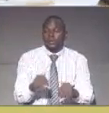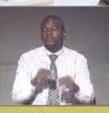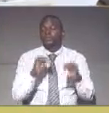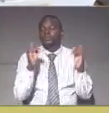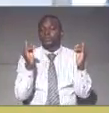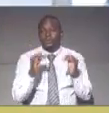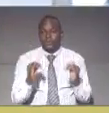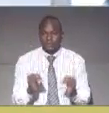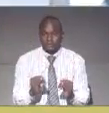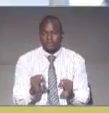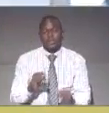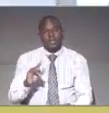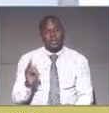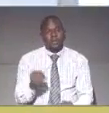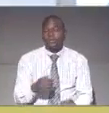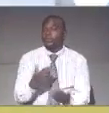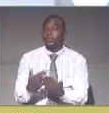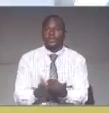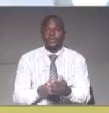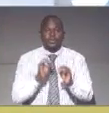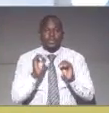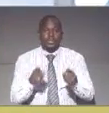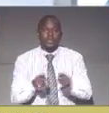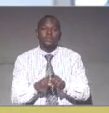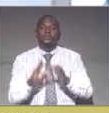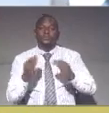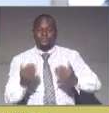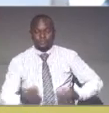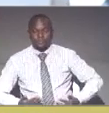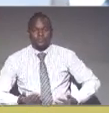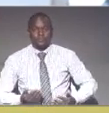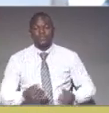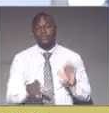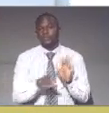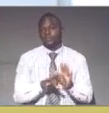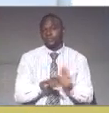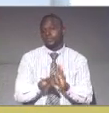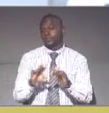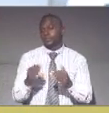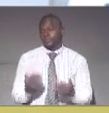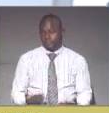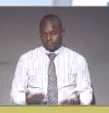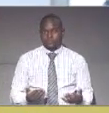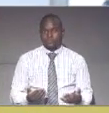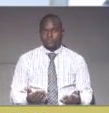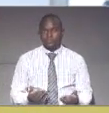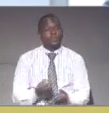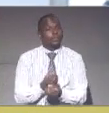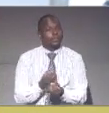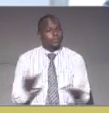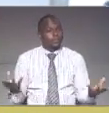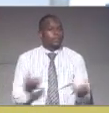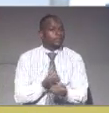facilities. First, they are not registered and therefore legal, and a lot of